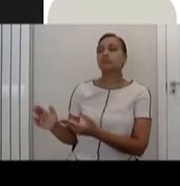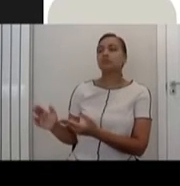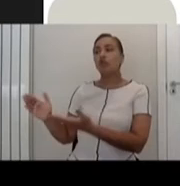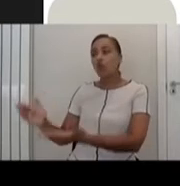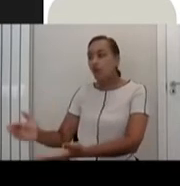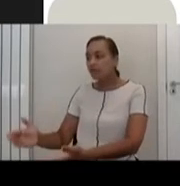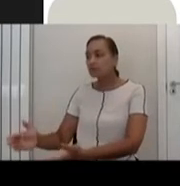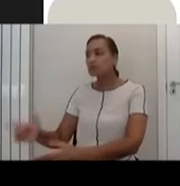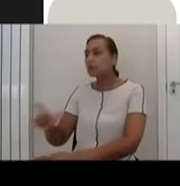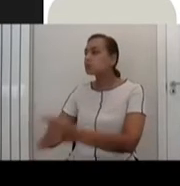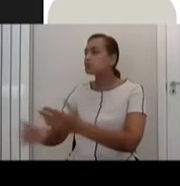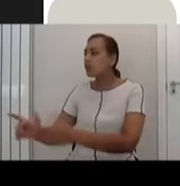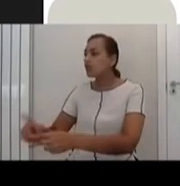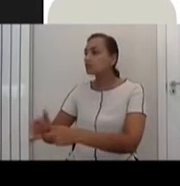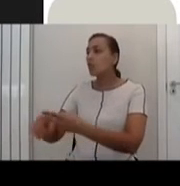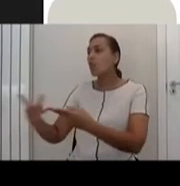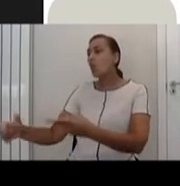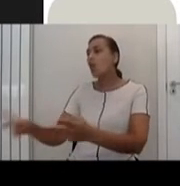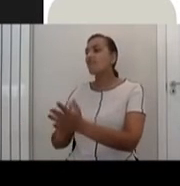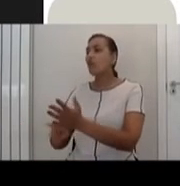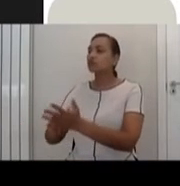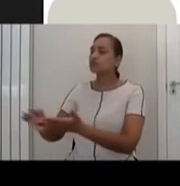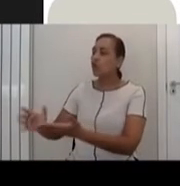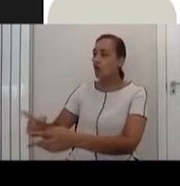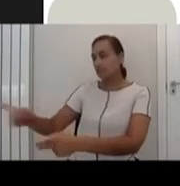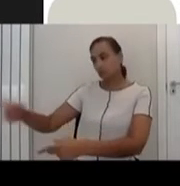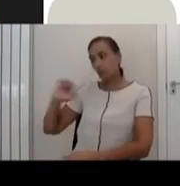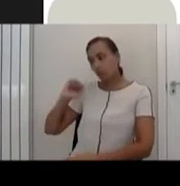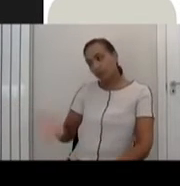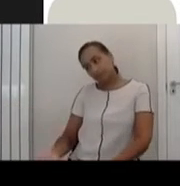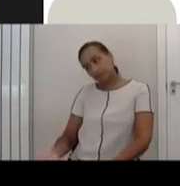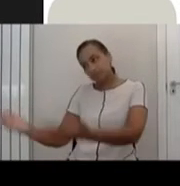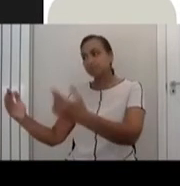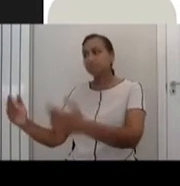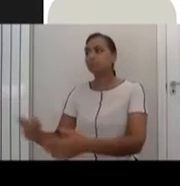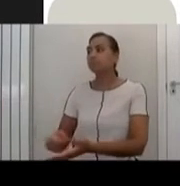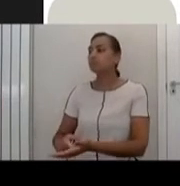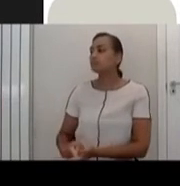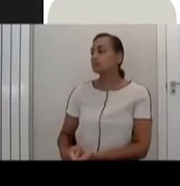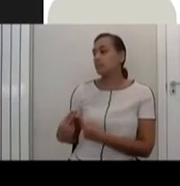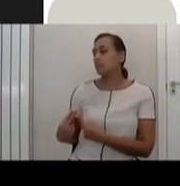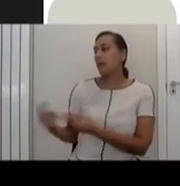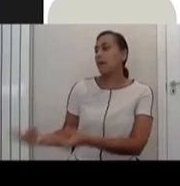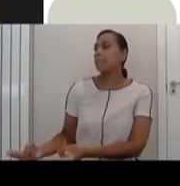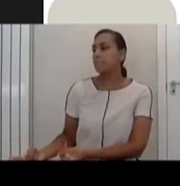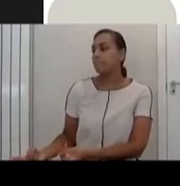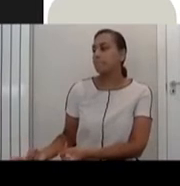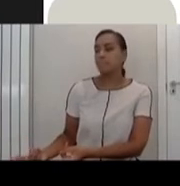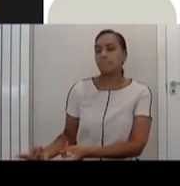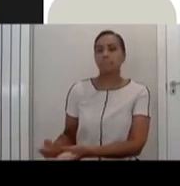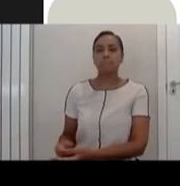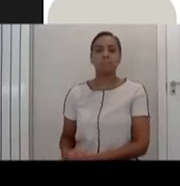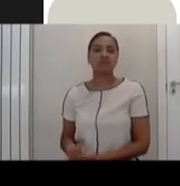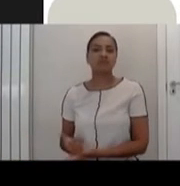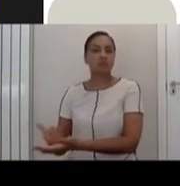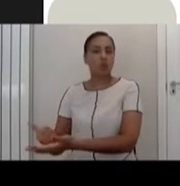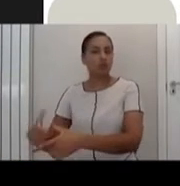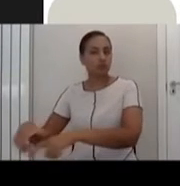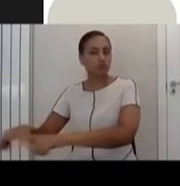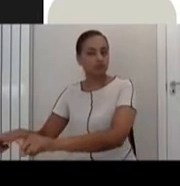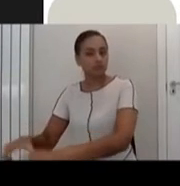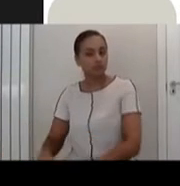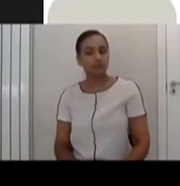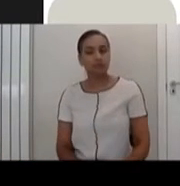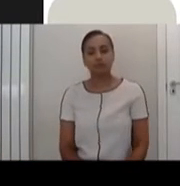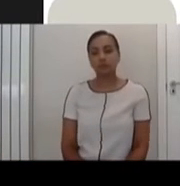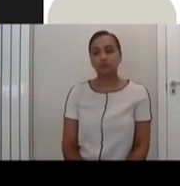services and local voluntary sector groups to receive ongoing support for those people who need it.